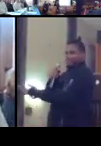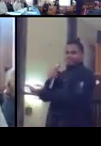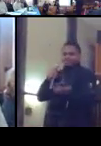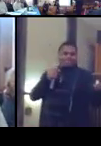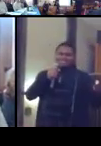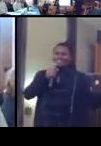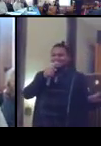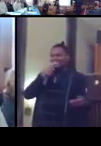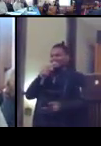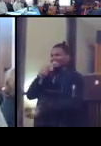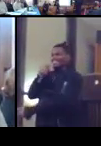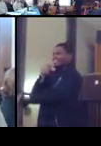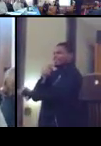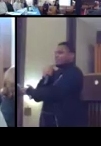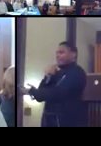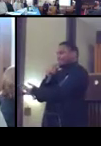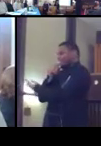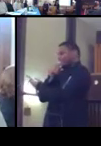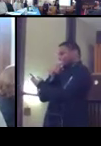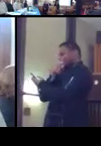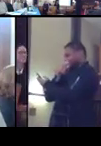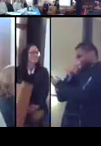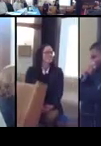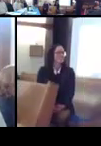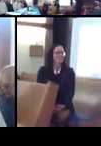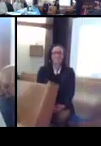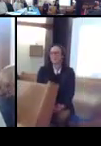as this, and it's been passed.